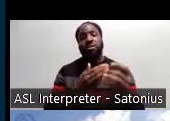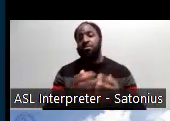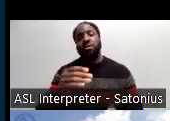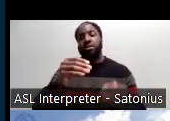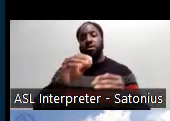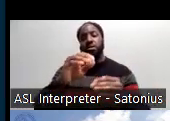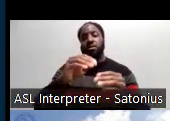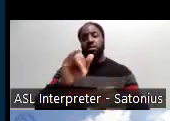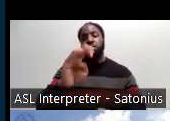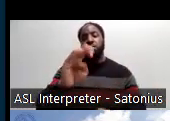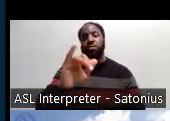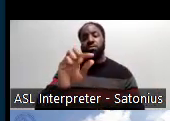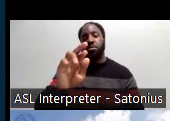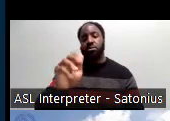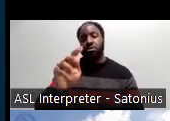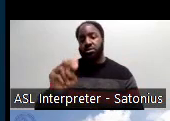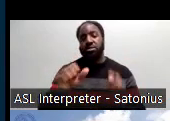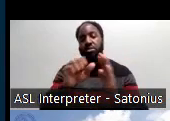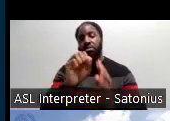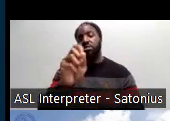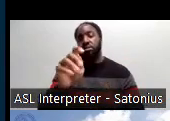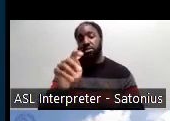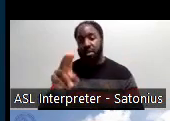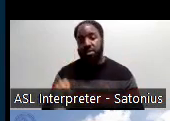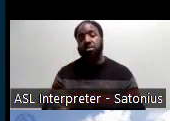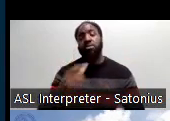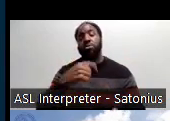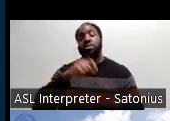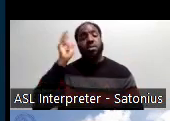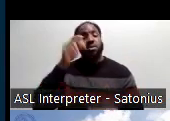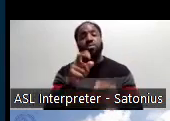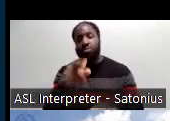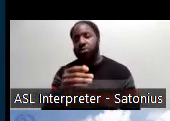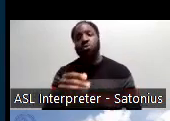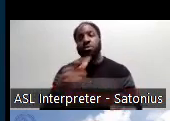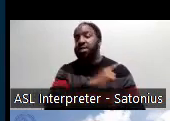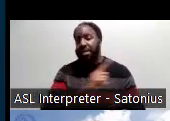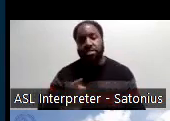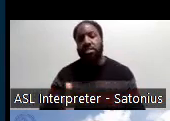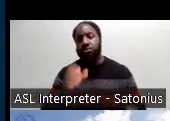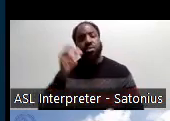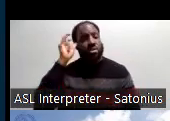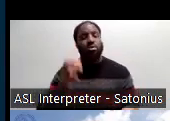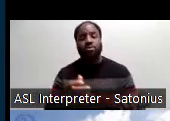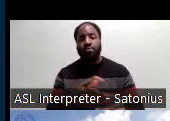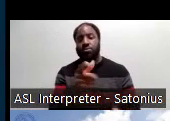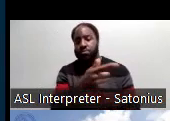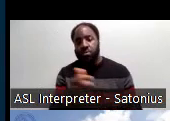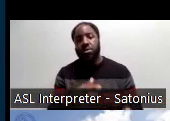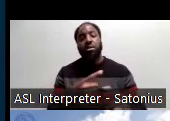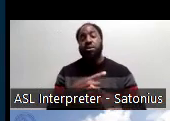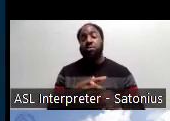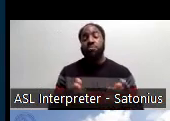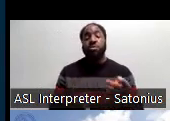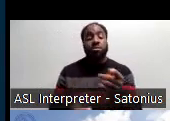about all of those things. The financial picture is changing. We need to hear from you. We need to hear from the legislature, but want to acknowledge those are not insignificant changes